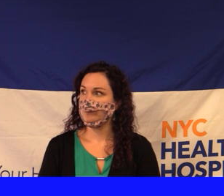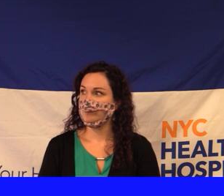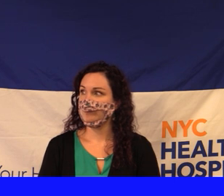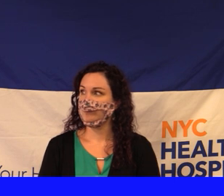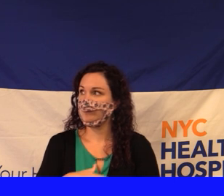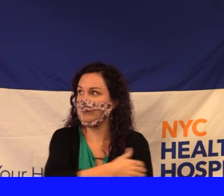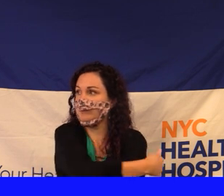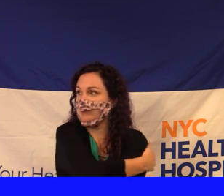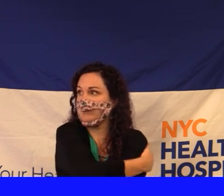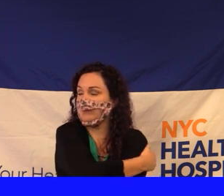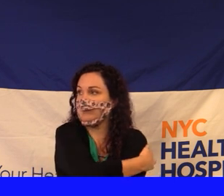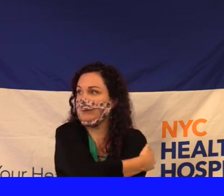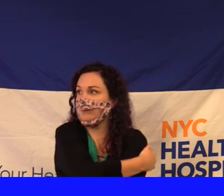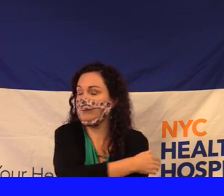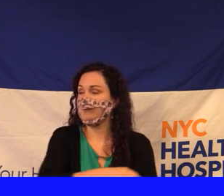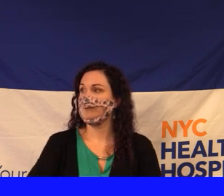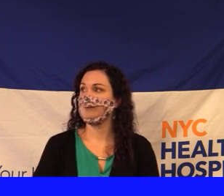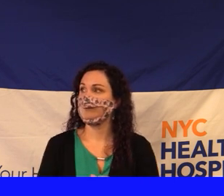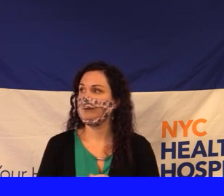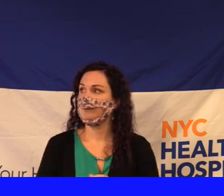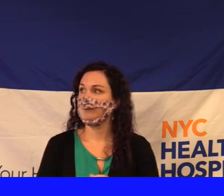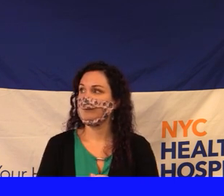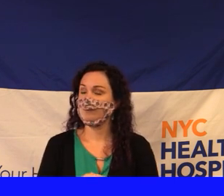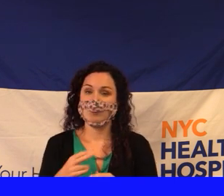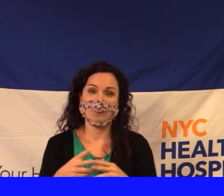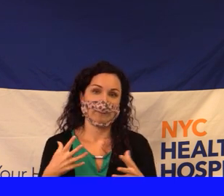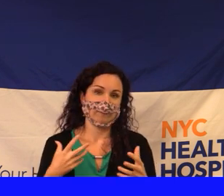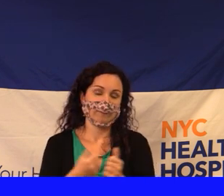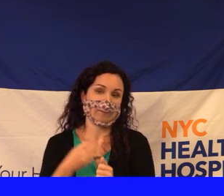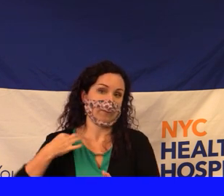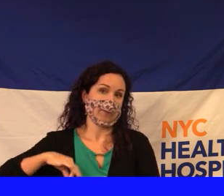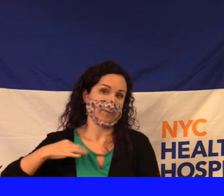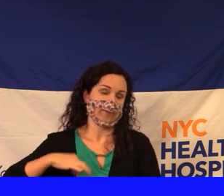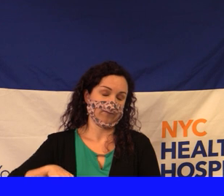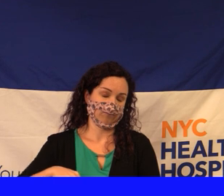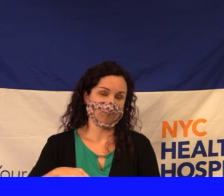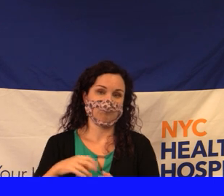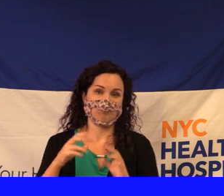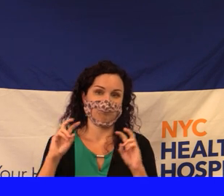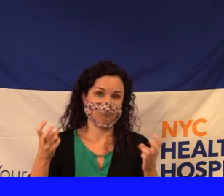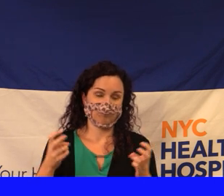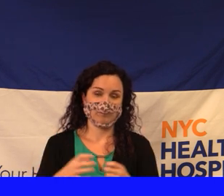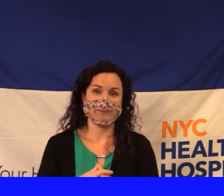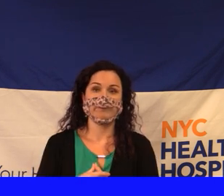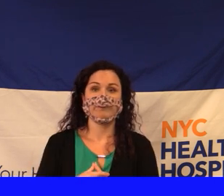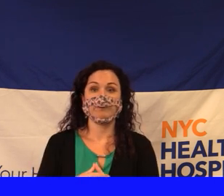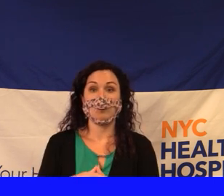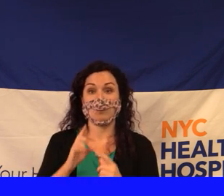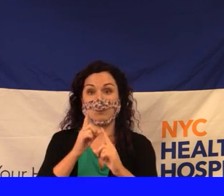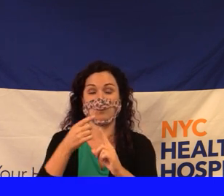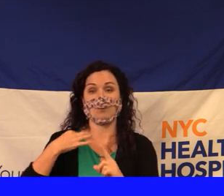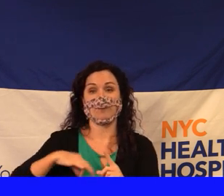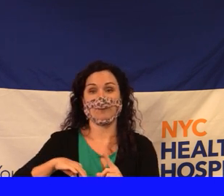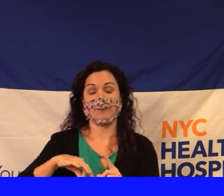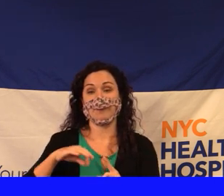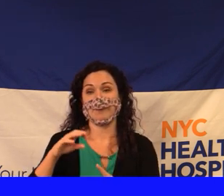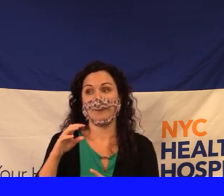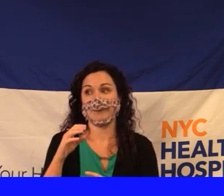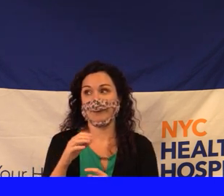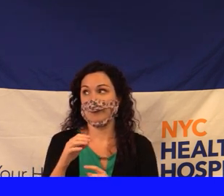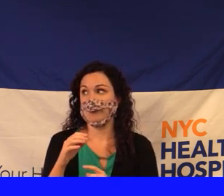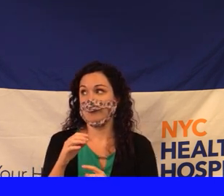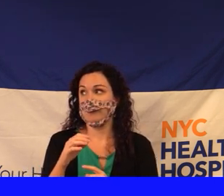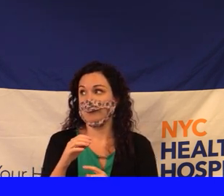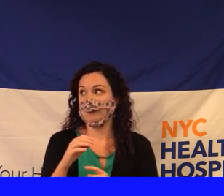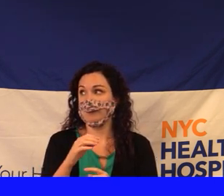And then just a quick update on benefits. I'll just mention our Gold benefit and Medicare benefits. So Gold,